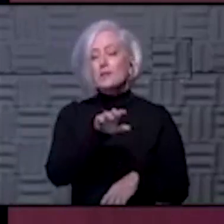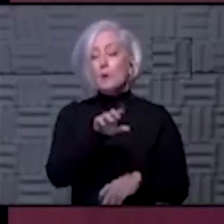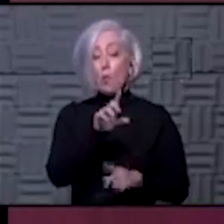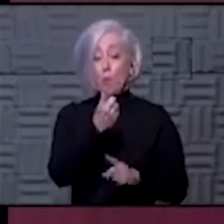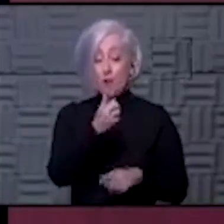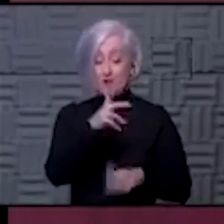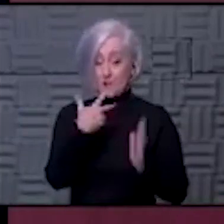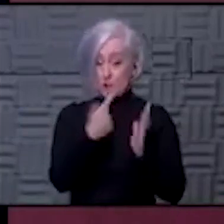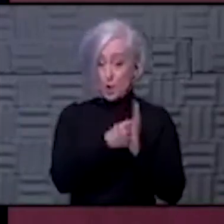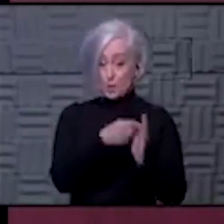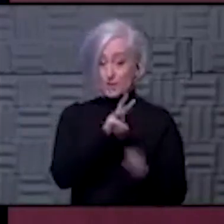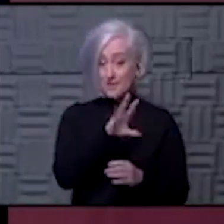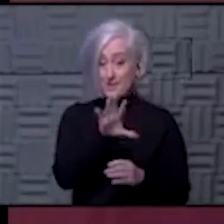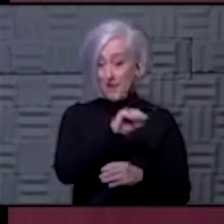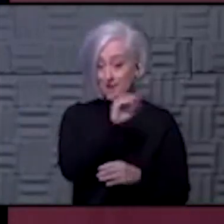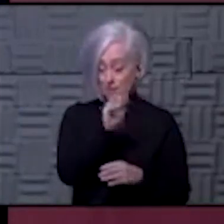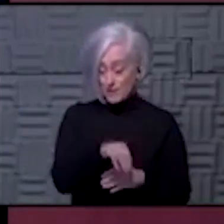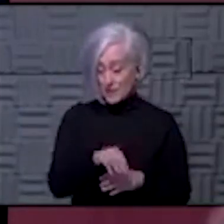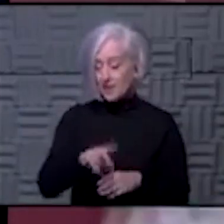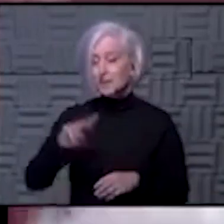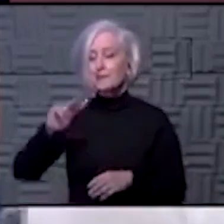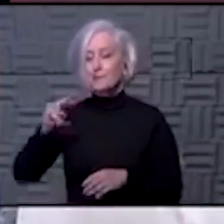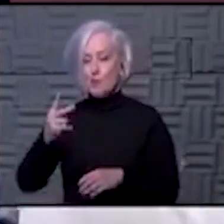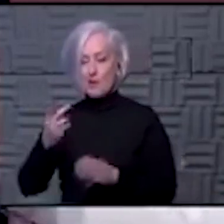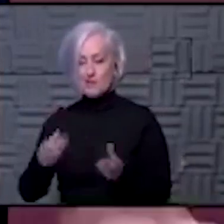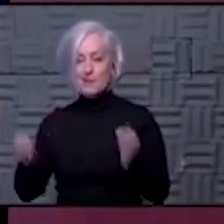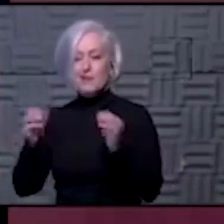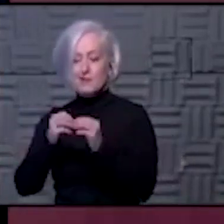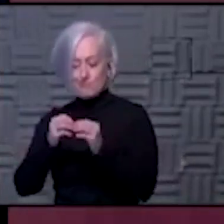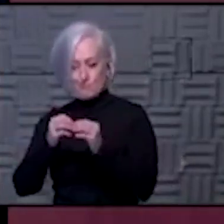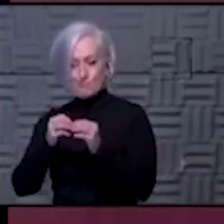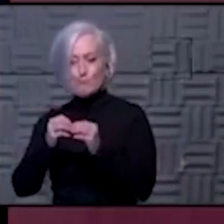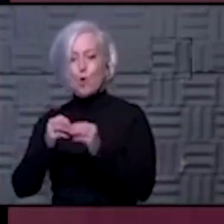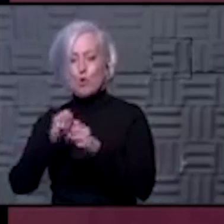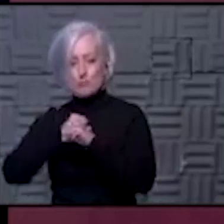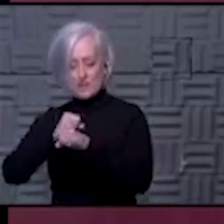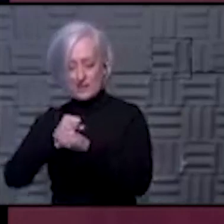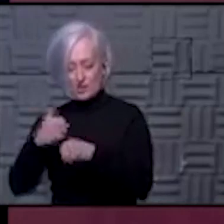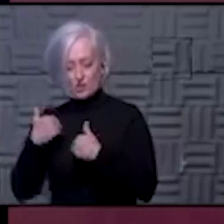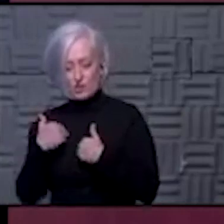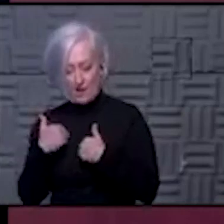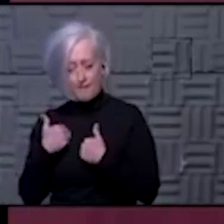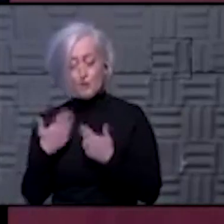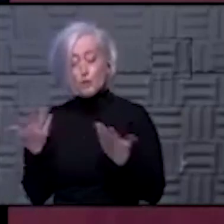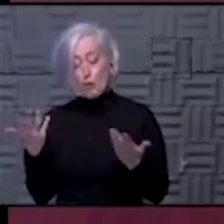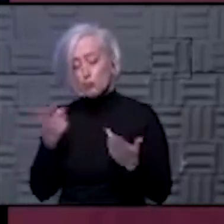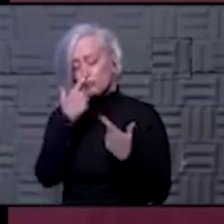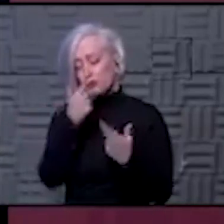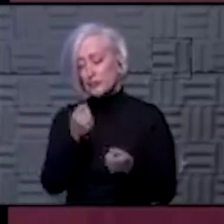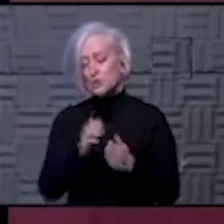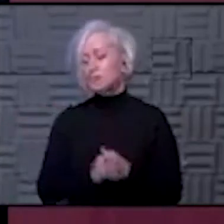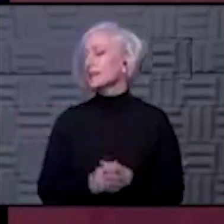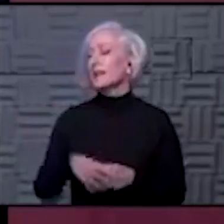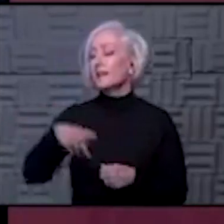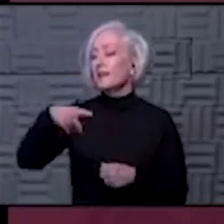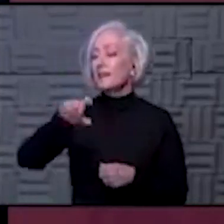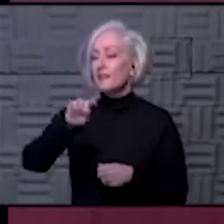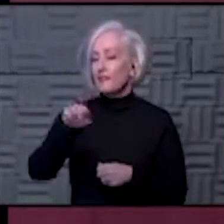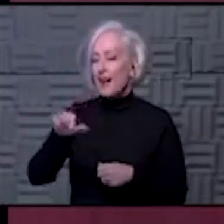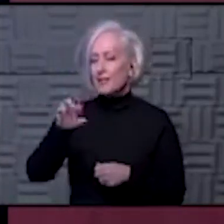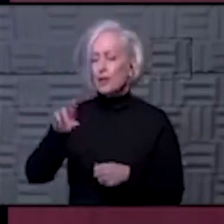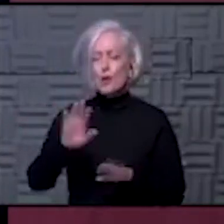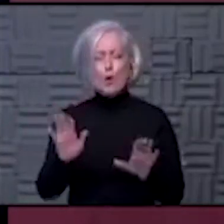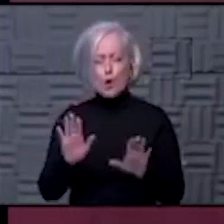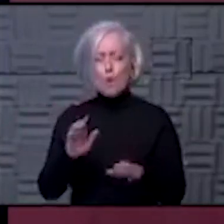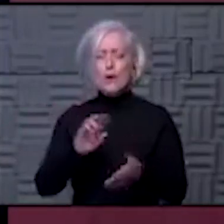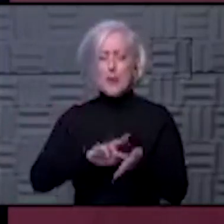So a lot of questions about why that would be true, but we also, as you and I were talking about earlier, one of the, was it the Pfizer Eli data, Lilly. or Eli Lilly, yeah,